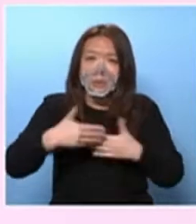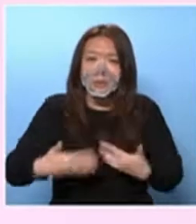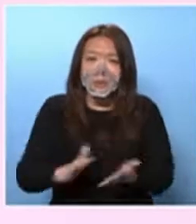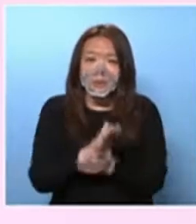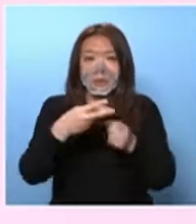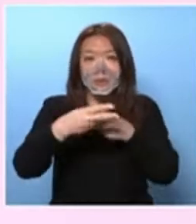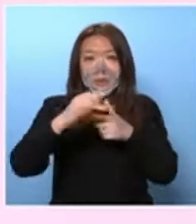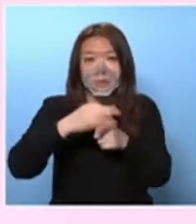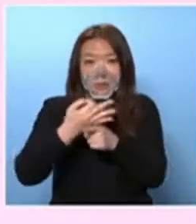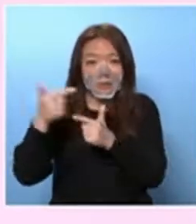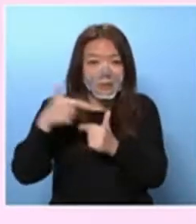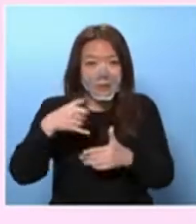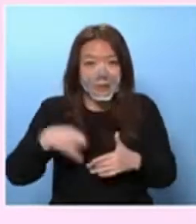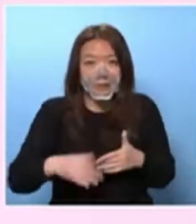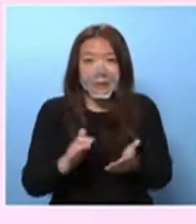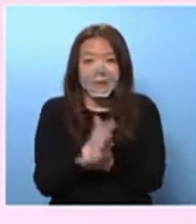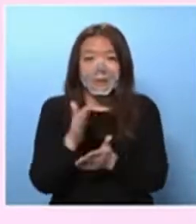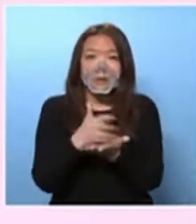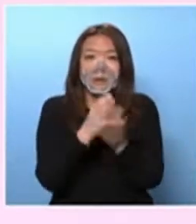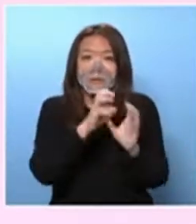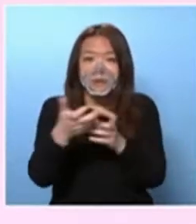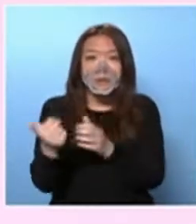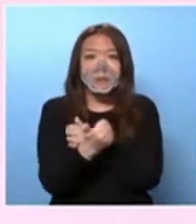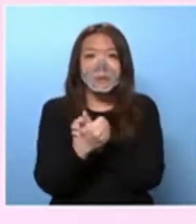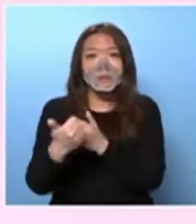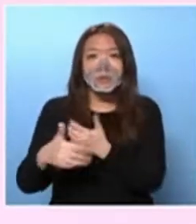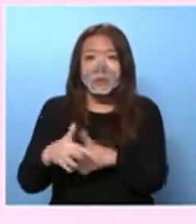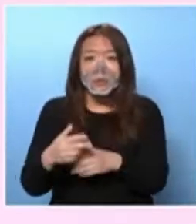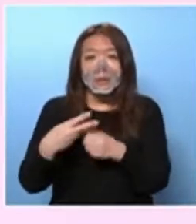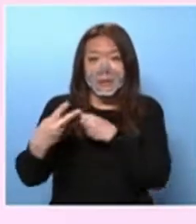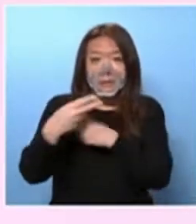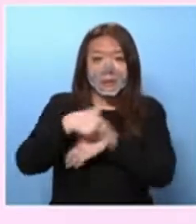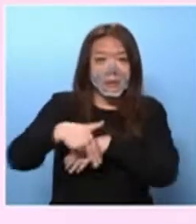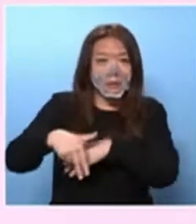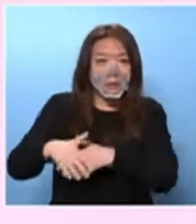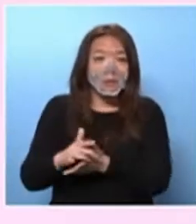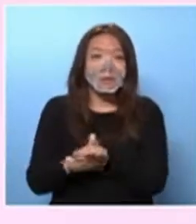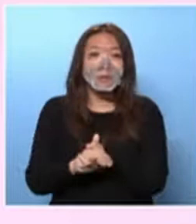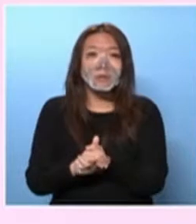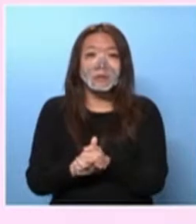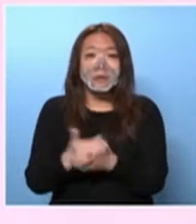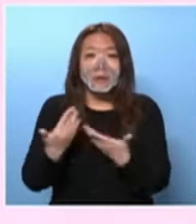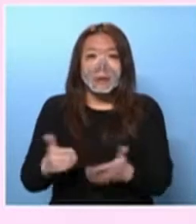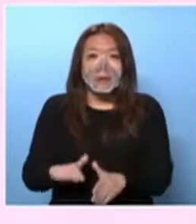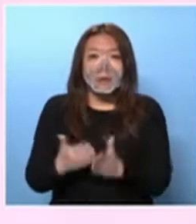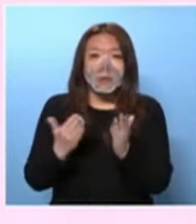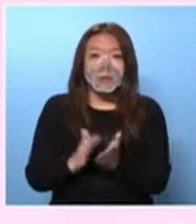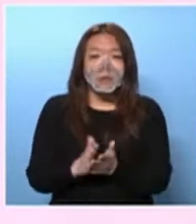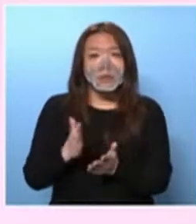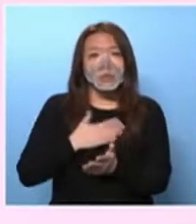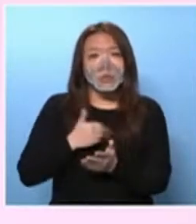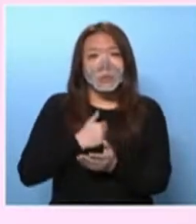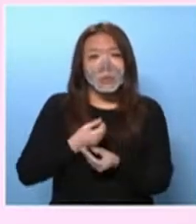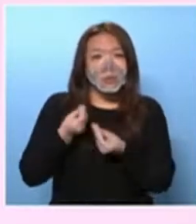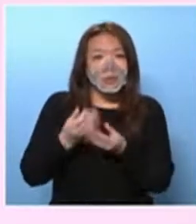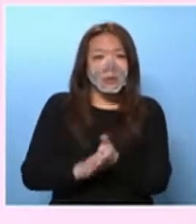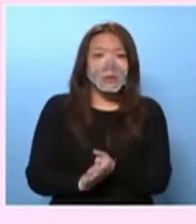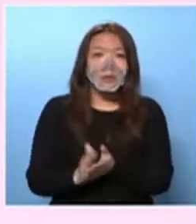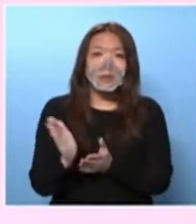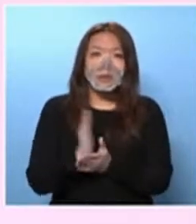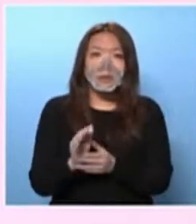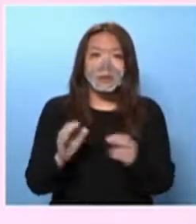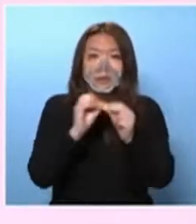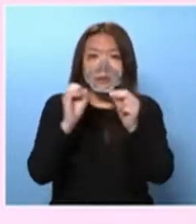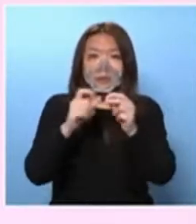agriculture policy, including the establishment of the agricultural park in Kutong South in the new territories. The Agri-Park Phase 1 will provide about